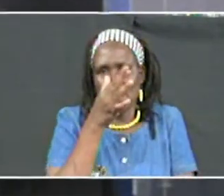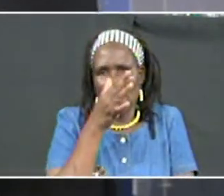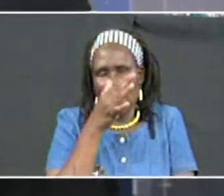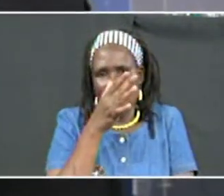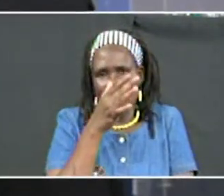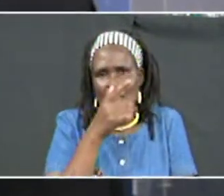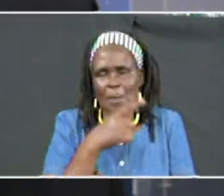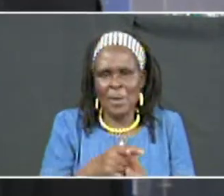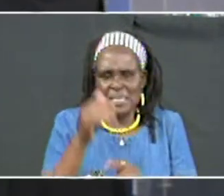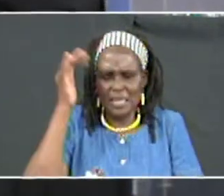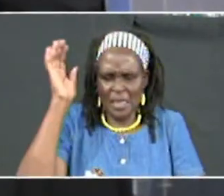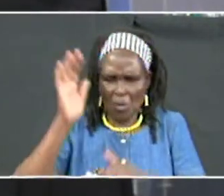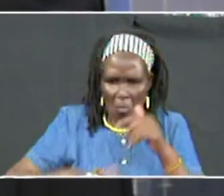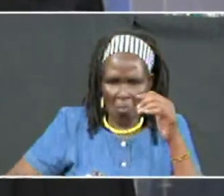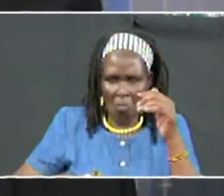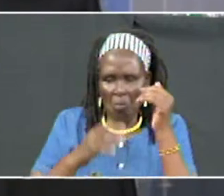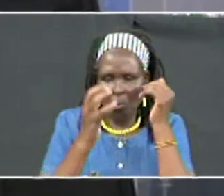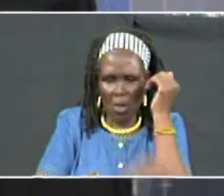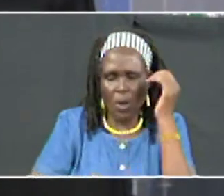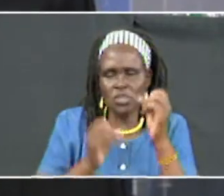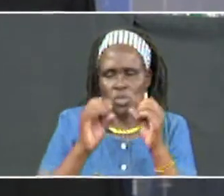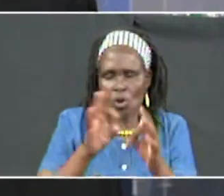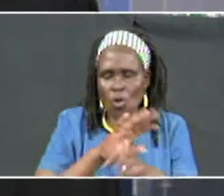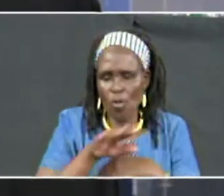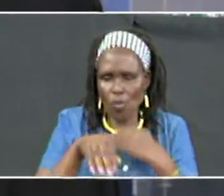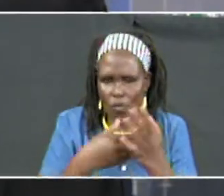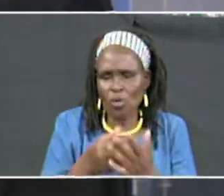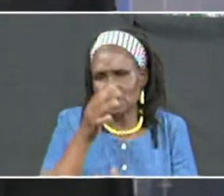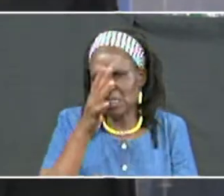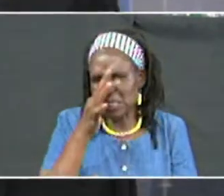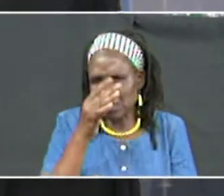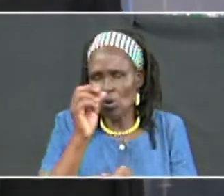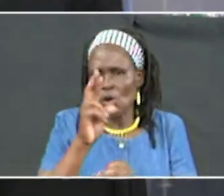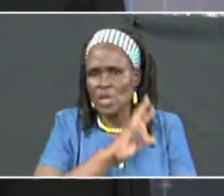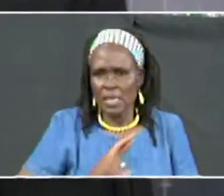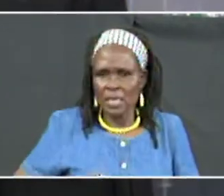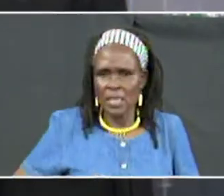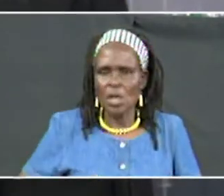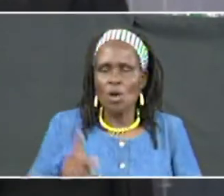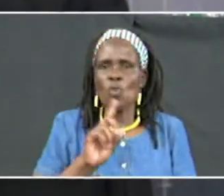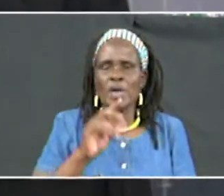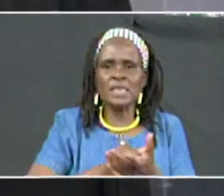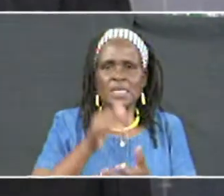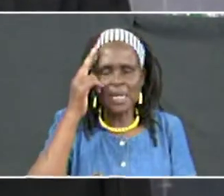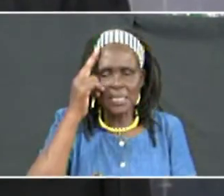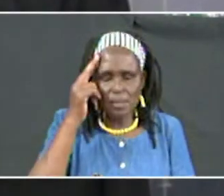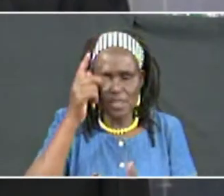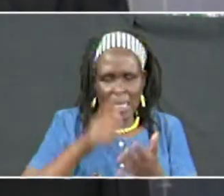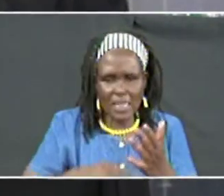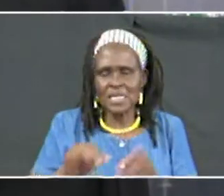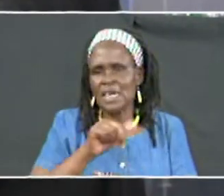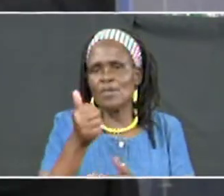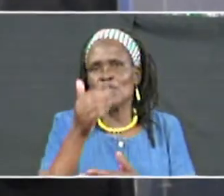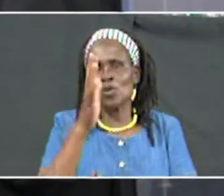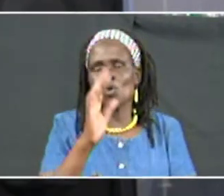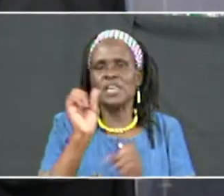worst of all about this hypocrisy of religion is when it assumes that even God can be